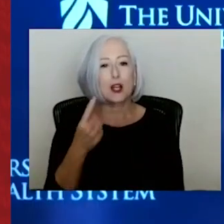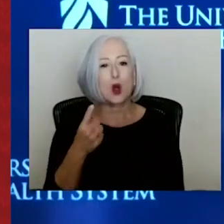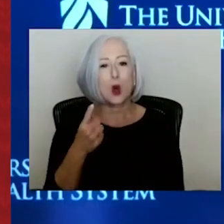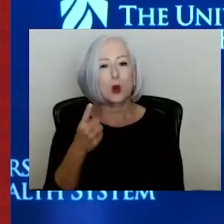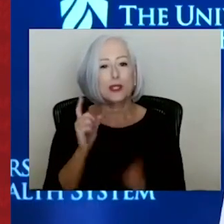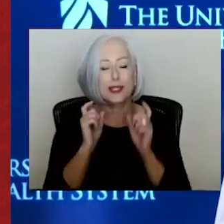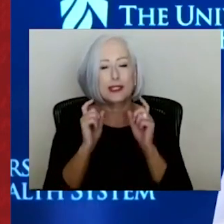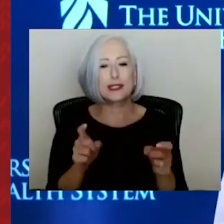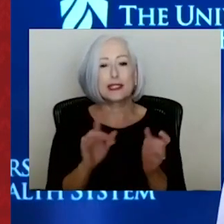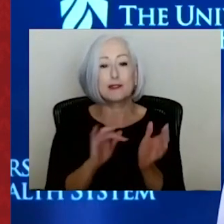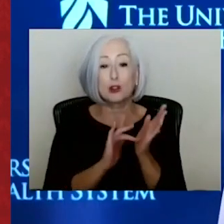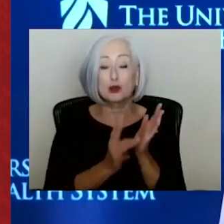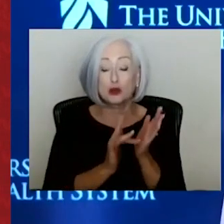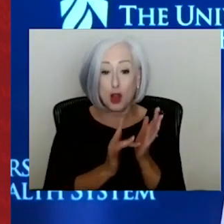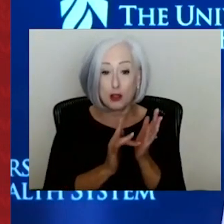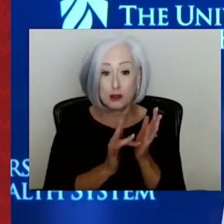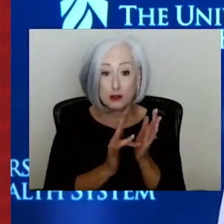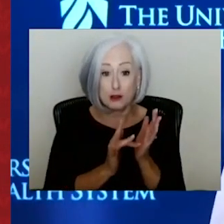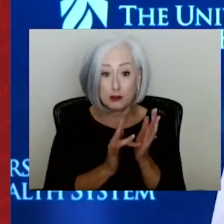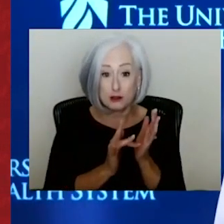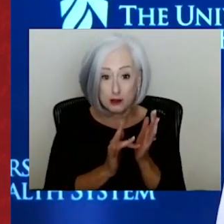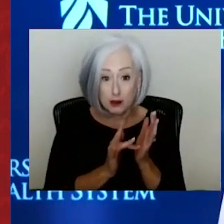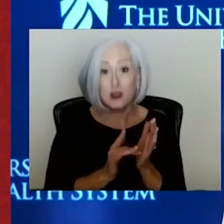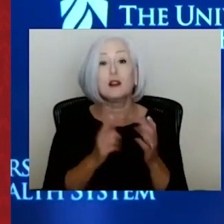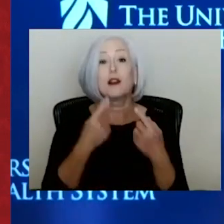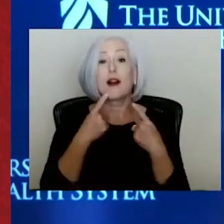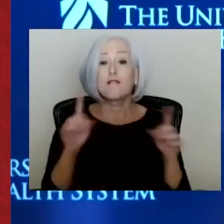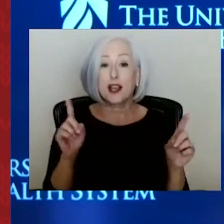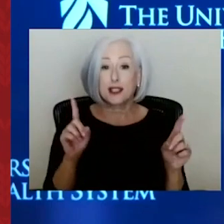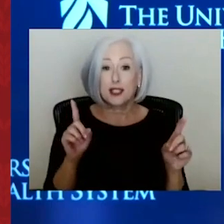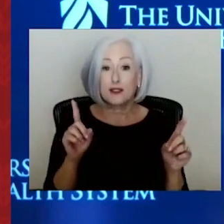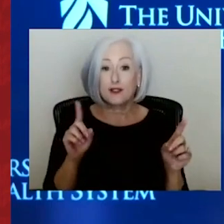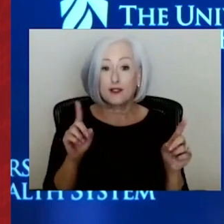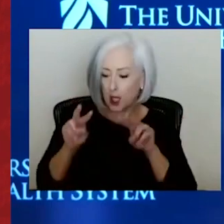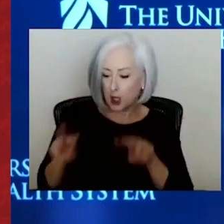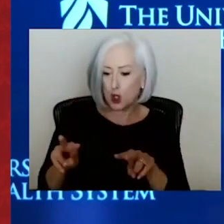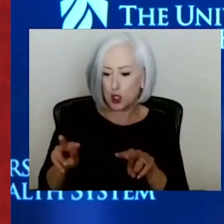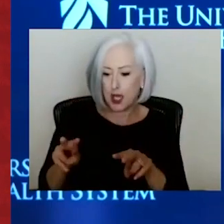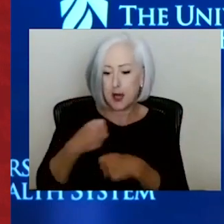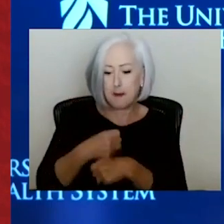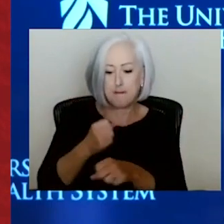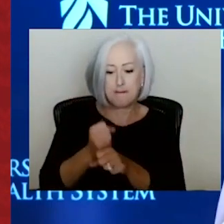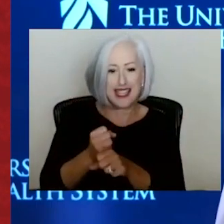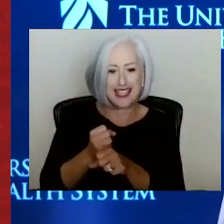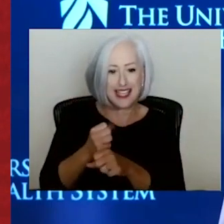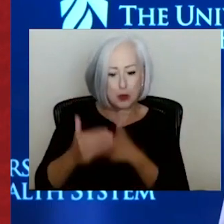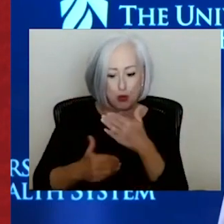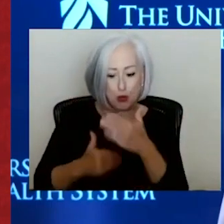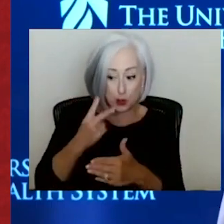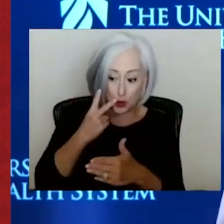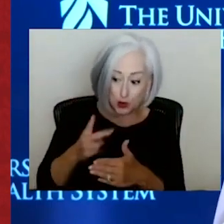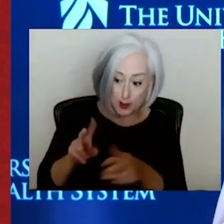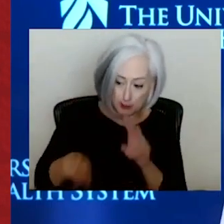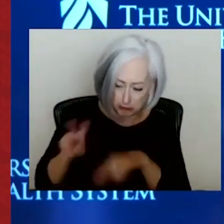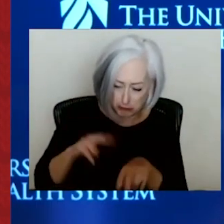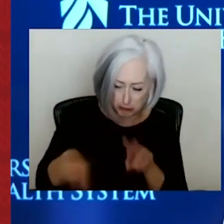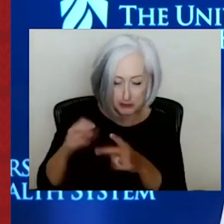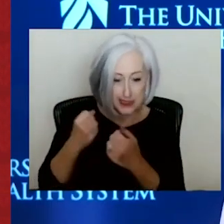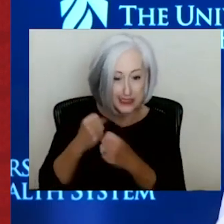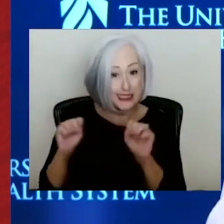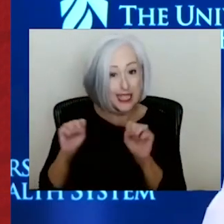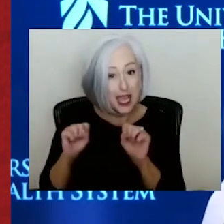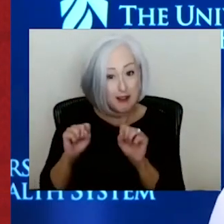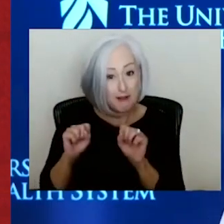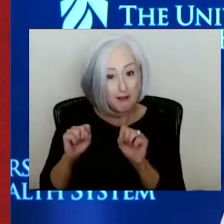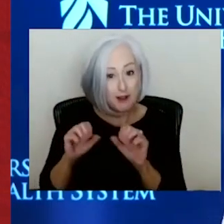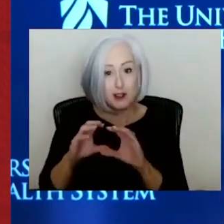it's safety and efficacious, they actually go and look at the manufacturing process to see if it's safe, that they make sure that there's no contaminants